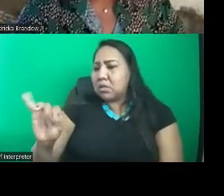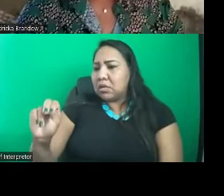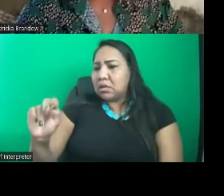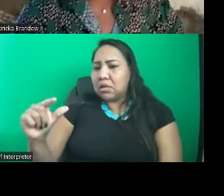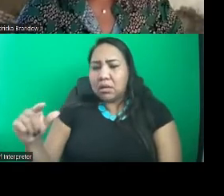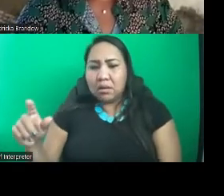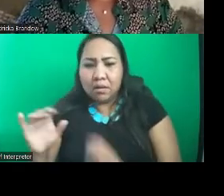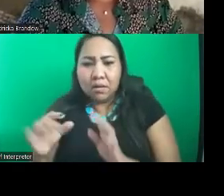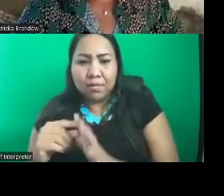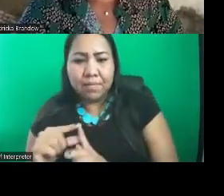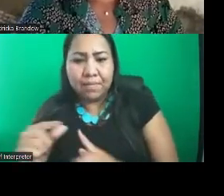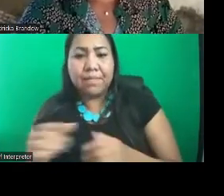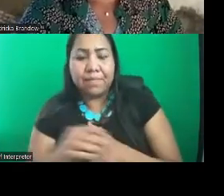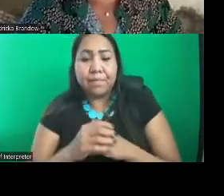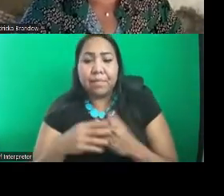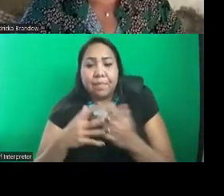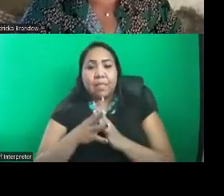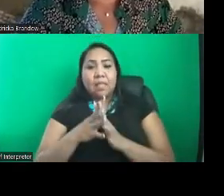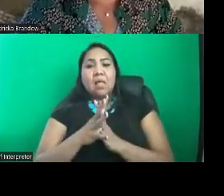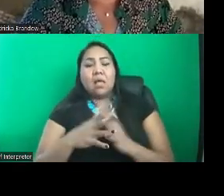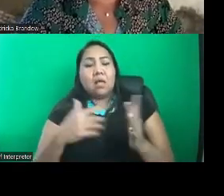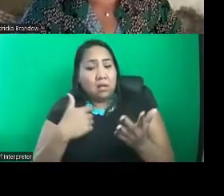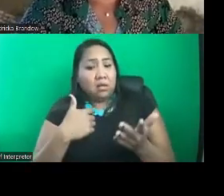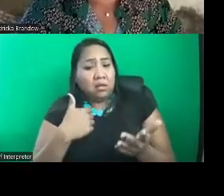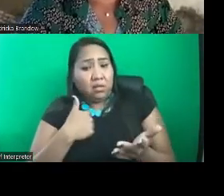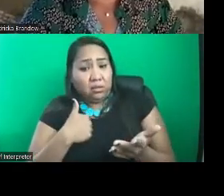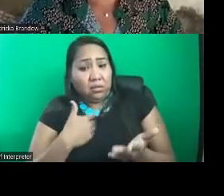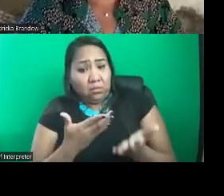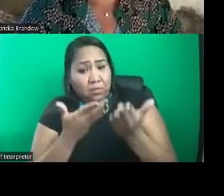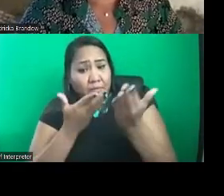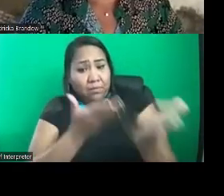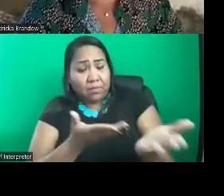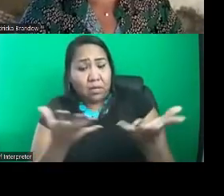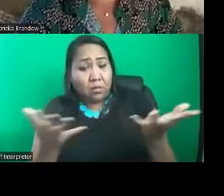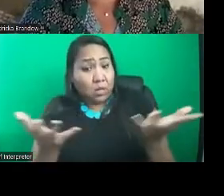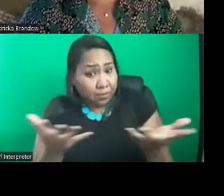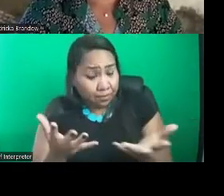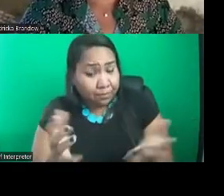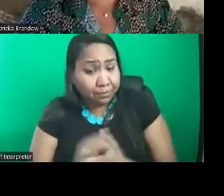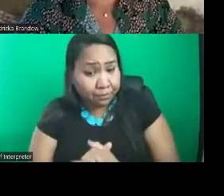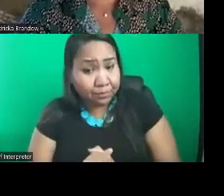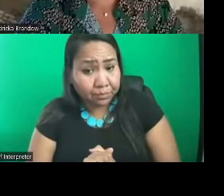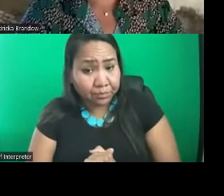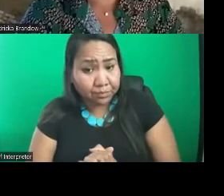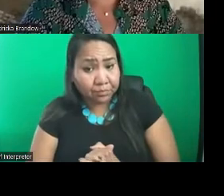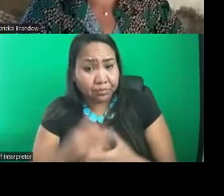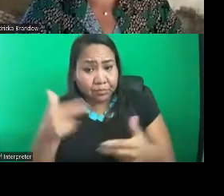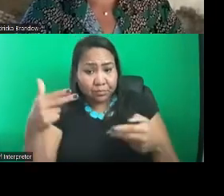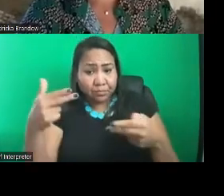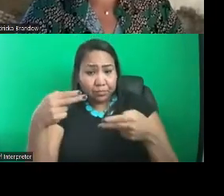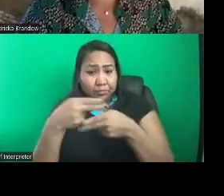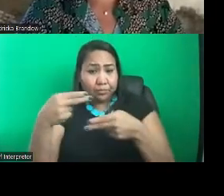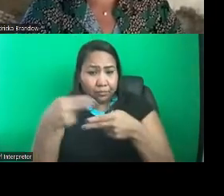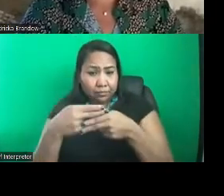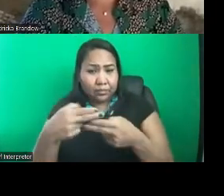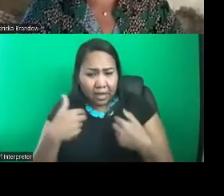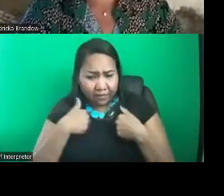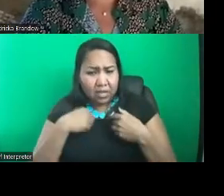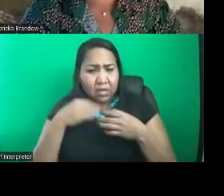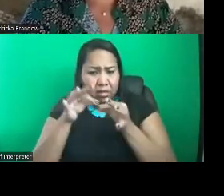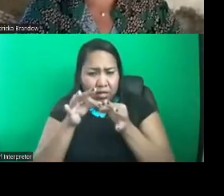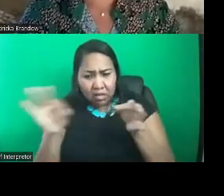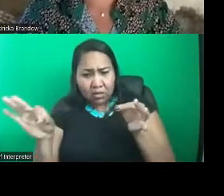is there's a link in the slides that has direct connection to the article regarding the CRAES